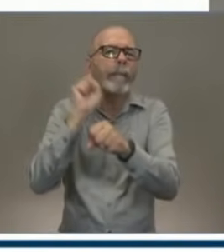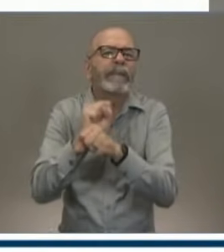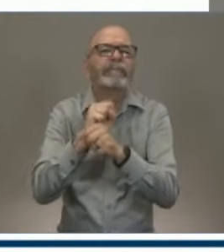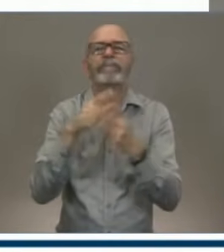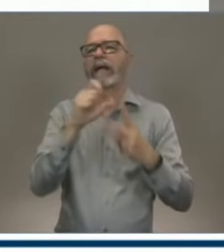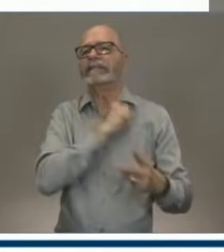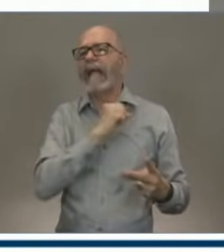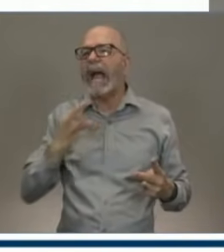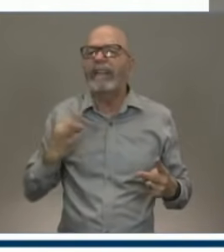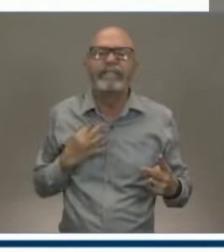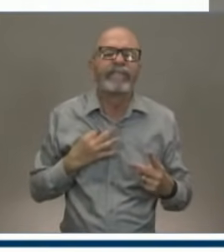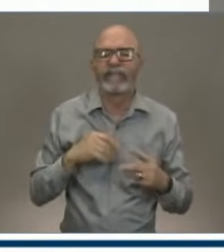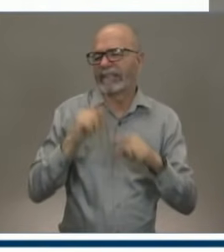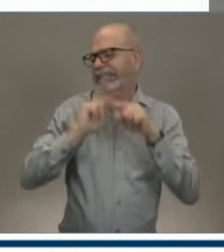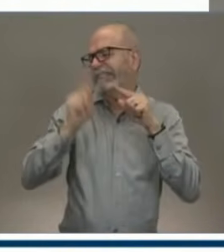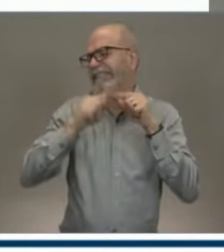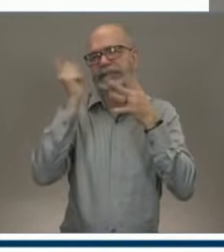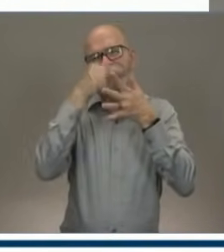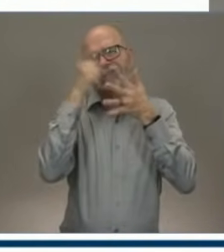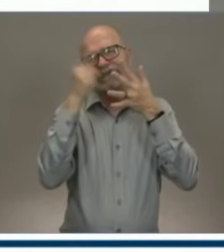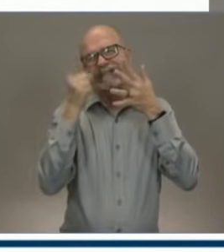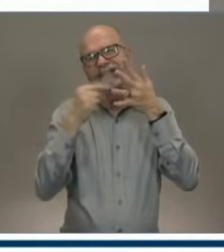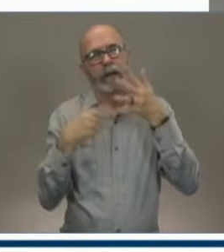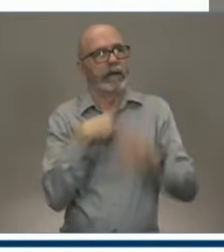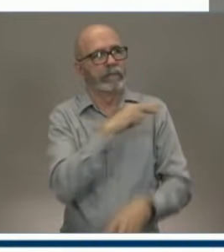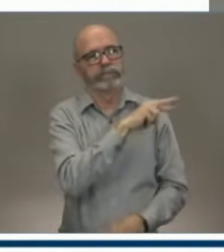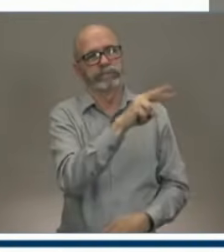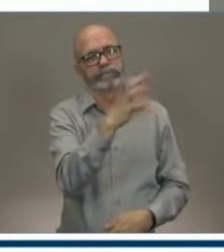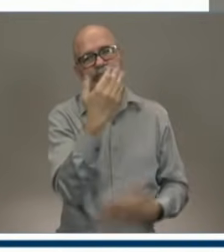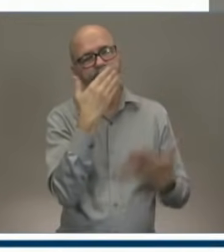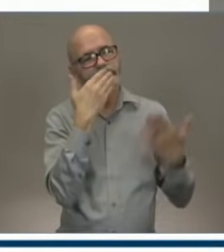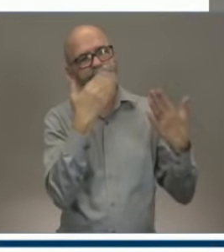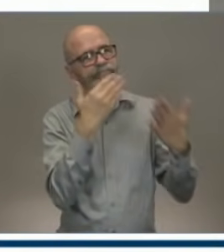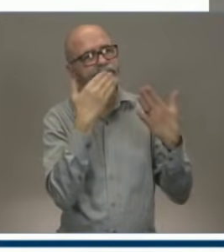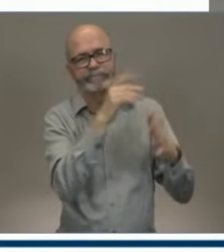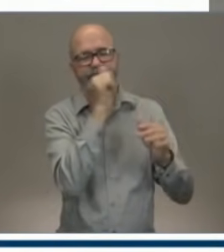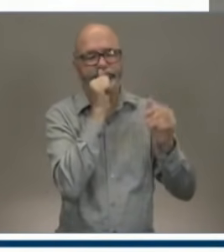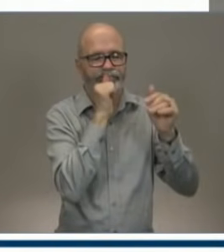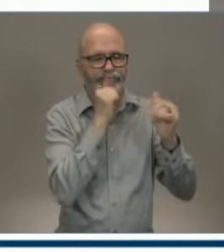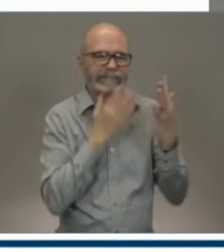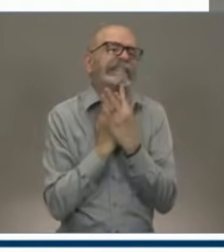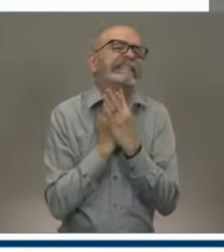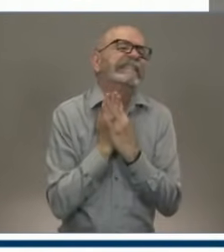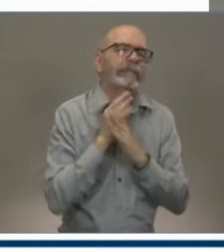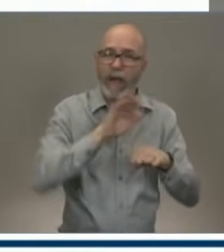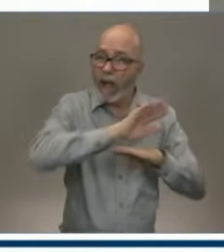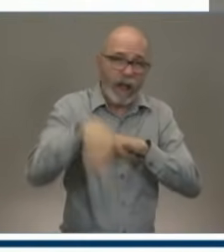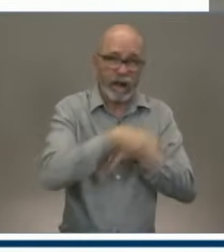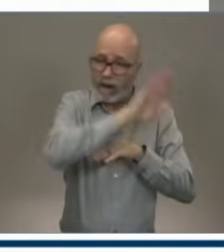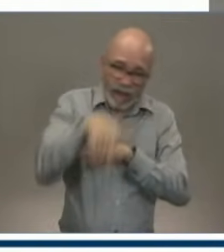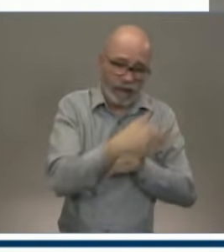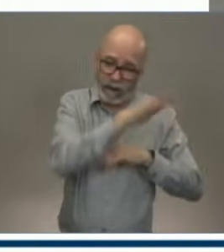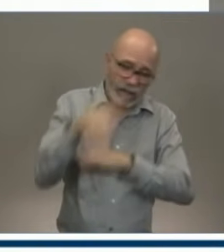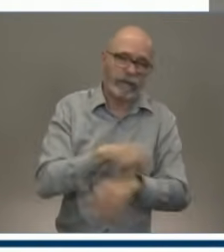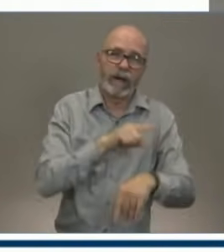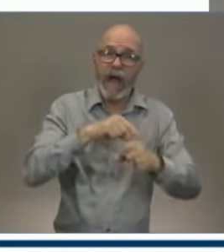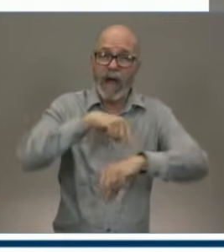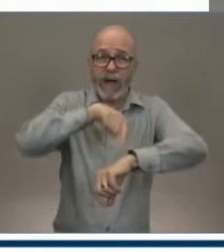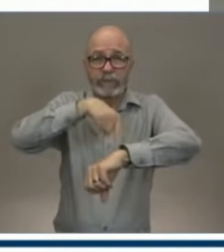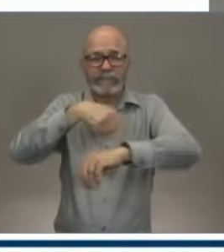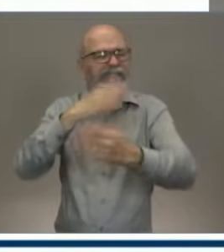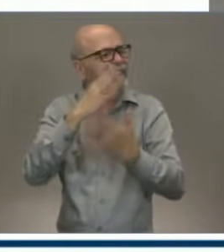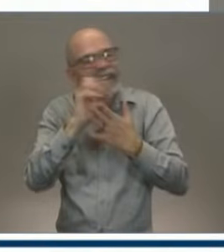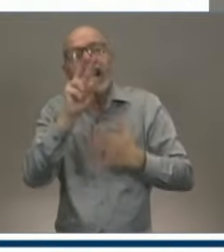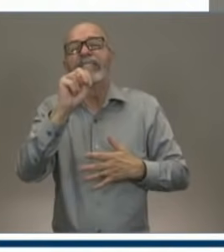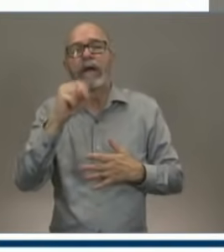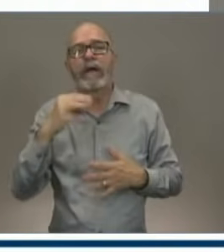long-term care facilities. As I said, people are working long hours. There was a team of volunteer doctors led by Dr. Shelley McNeil